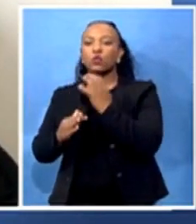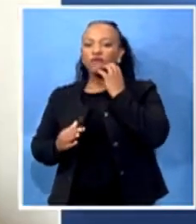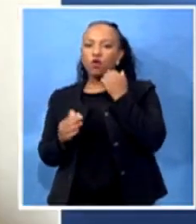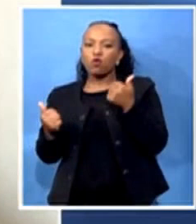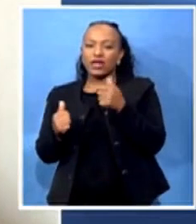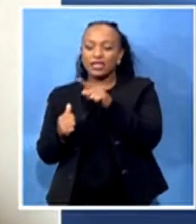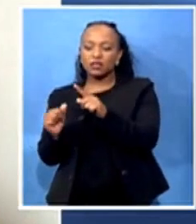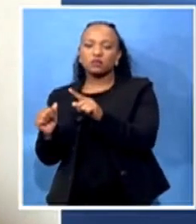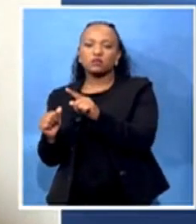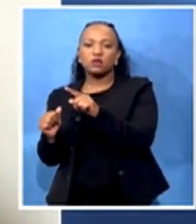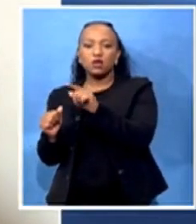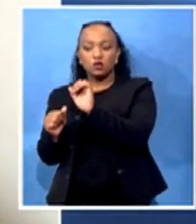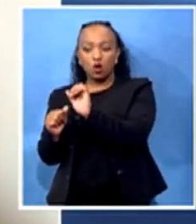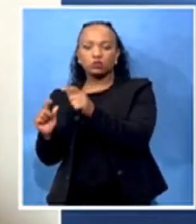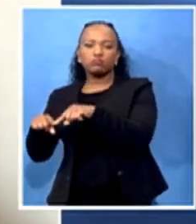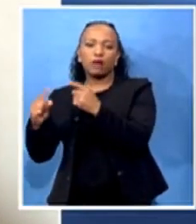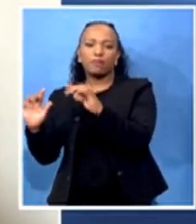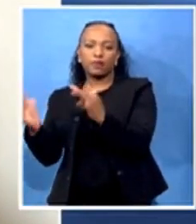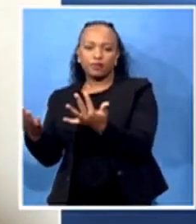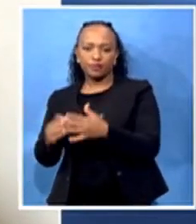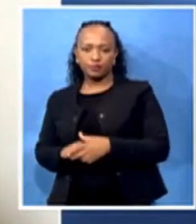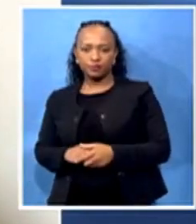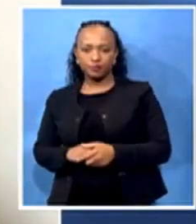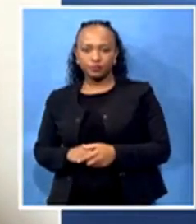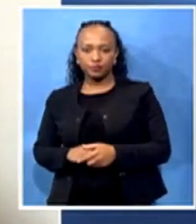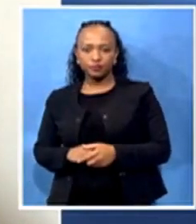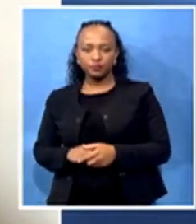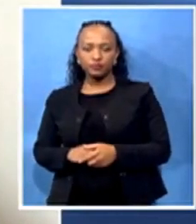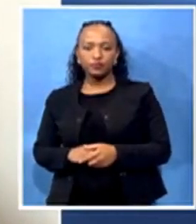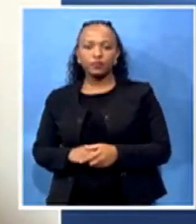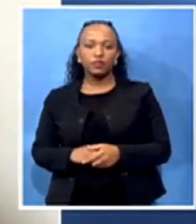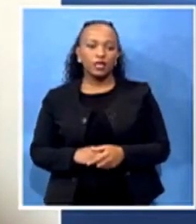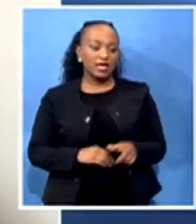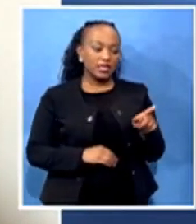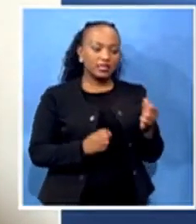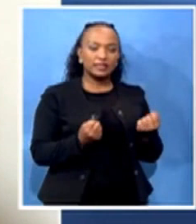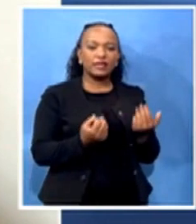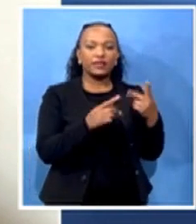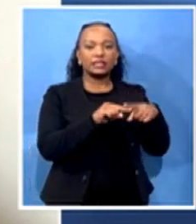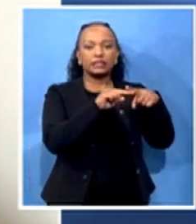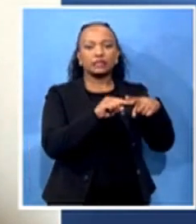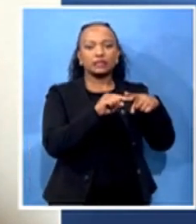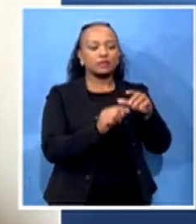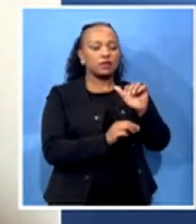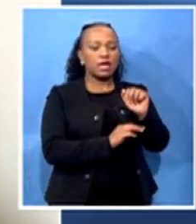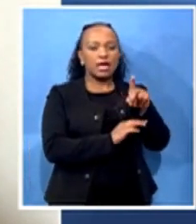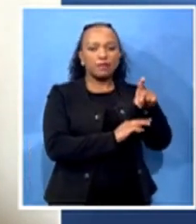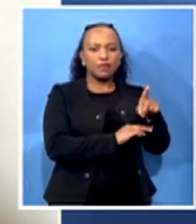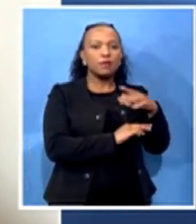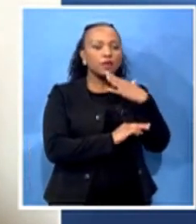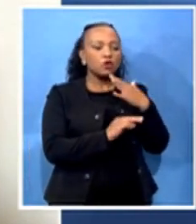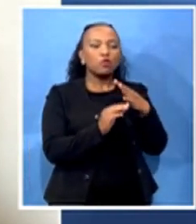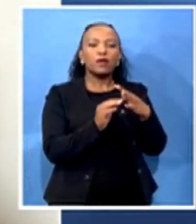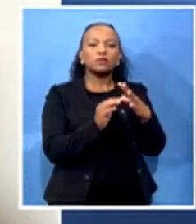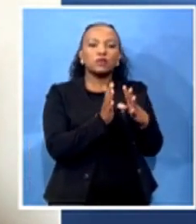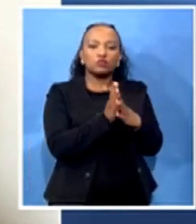So a lot of services currently are based off apps, which means that you have to install something. And installing something means you have to